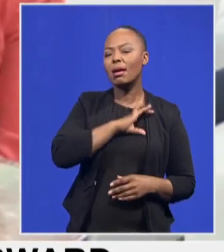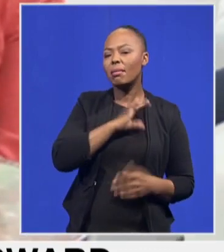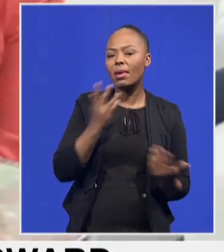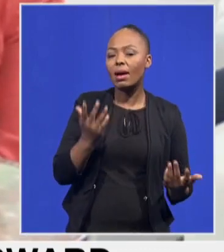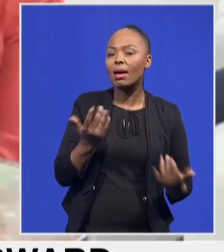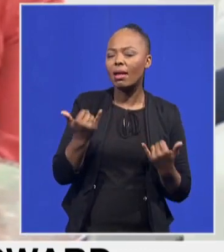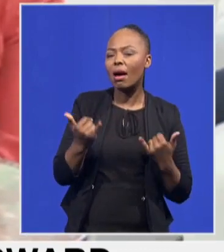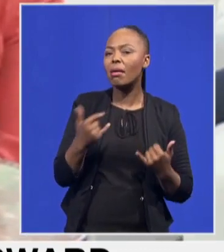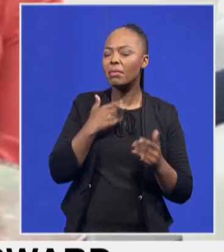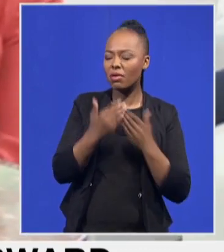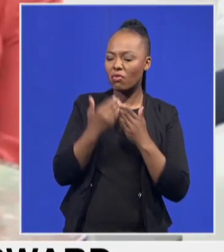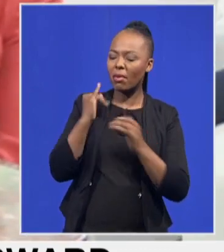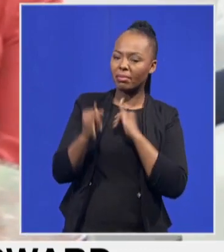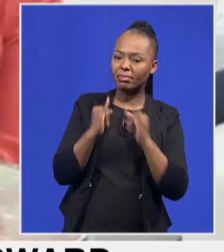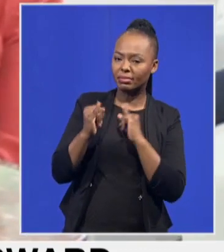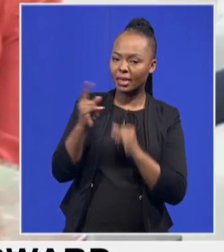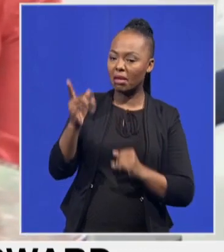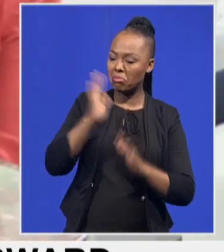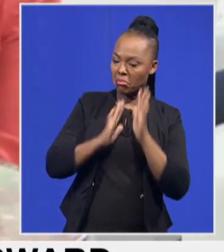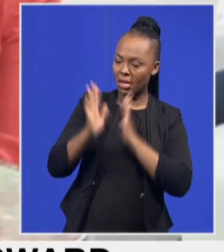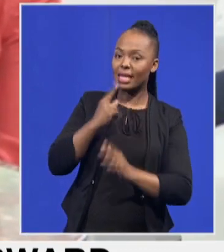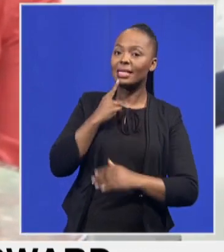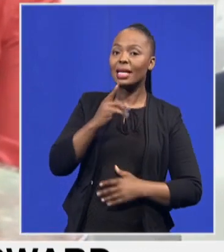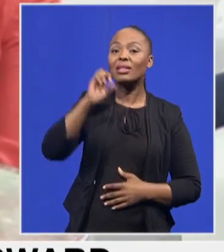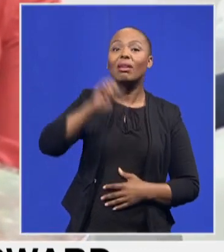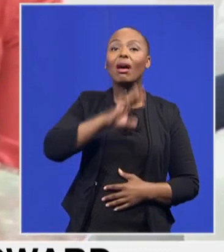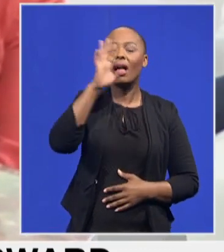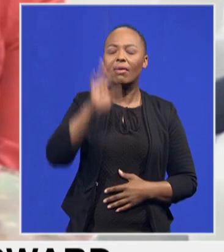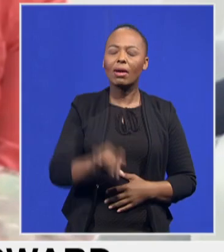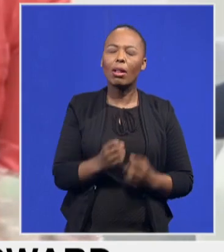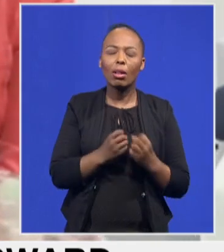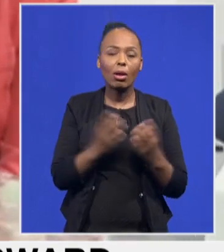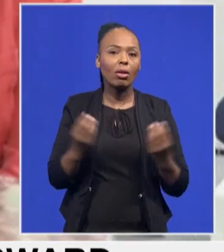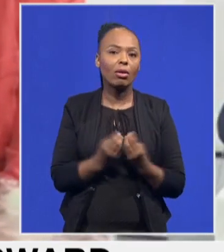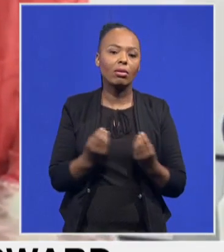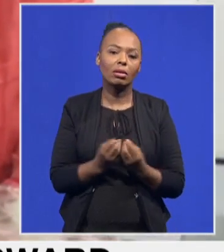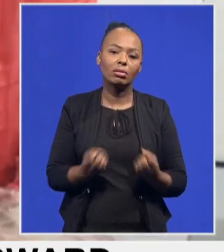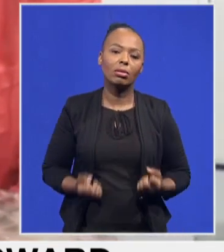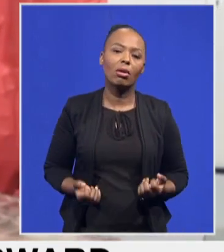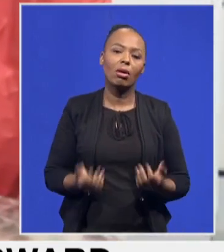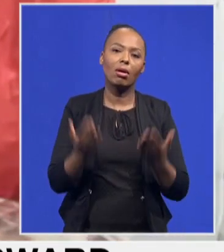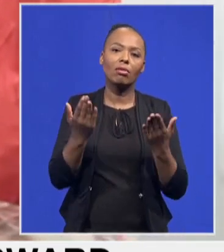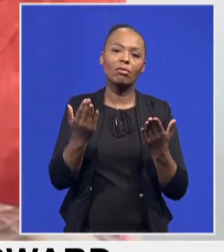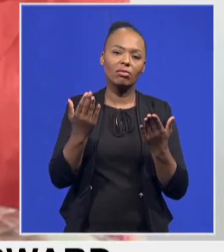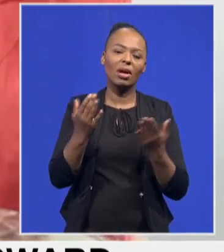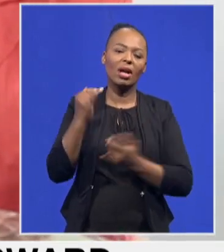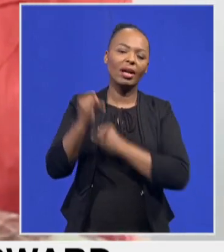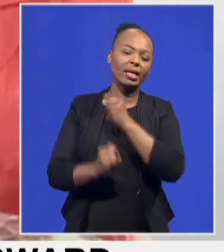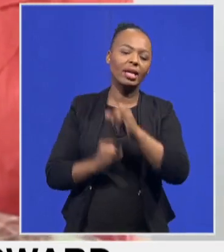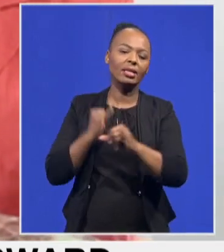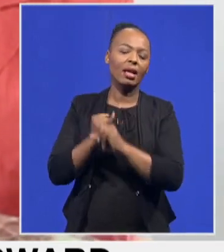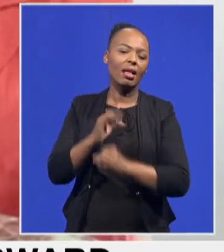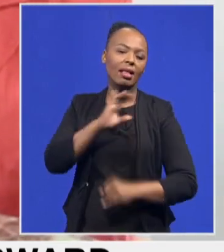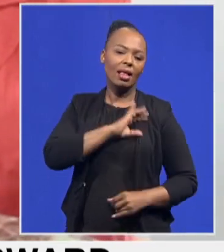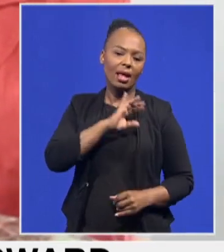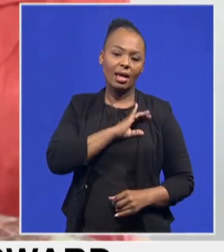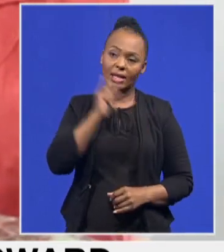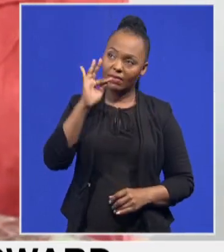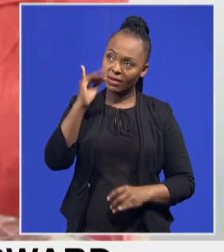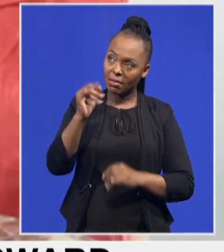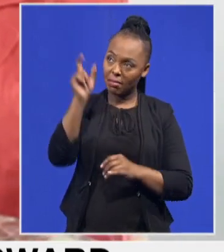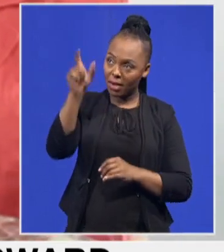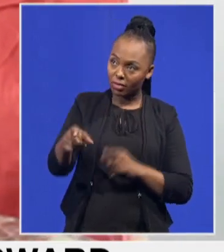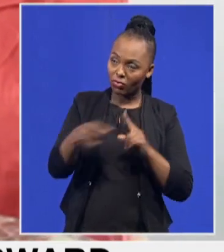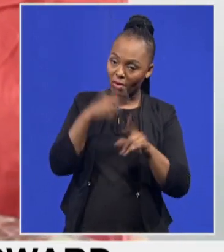that South Africa really has so much to offer the international, client and buyer. It's